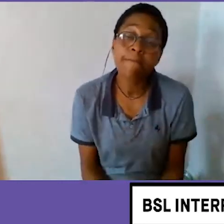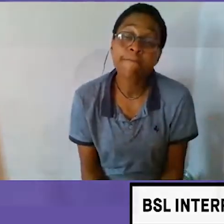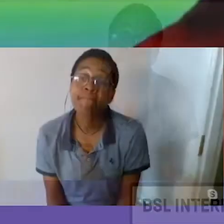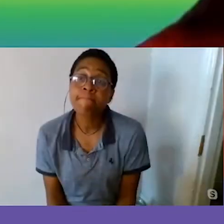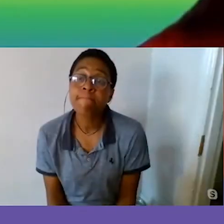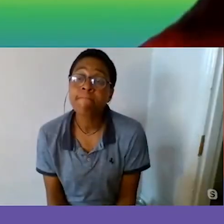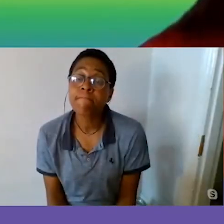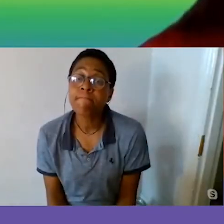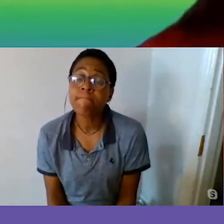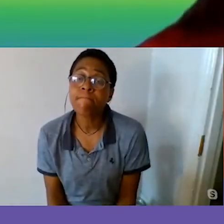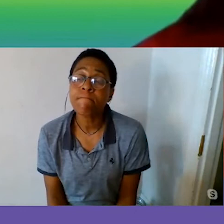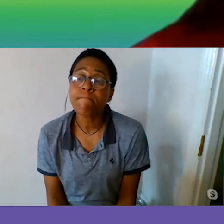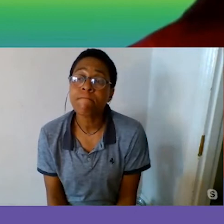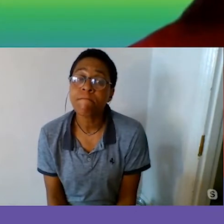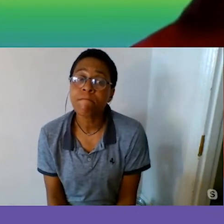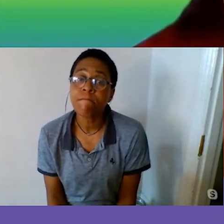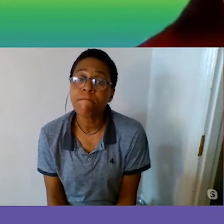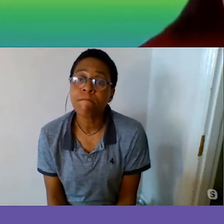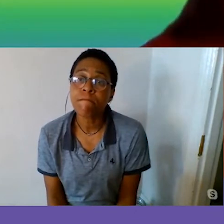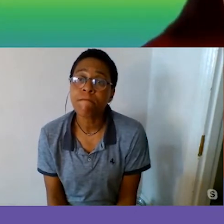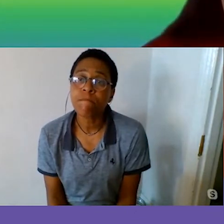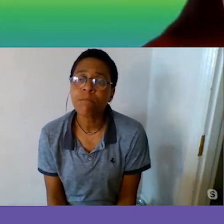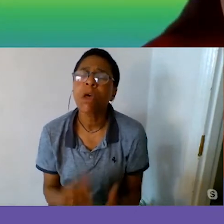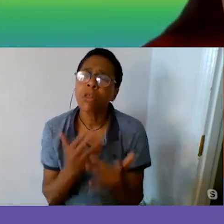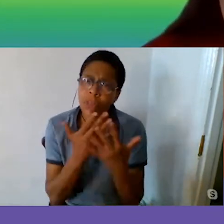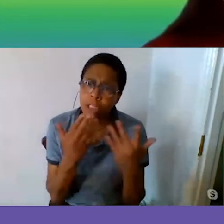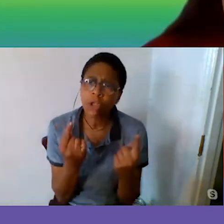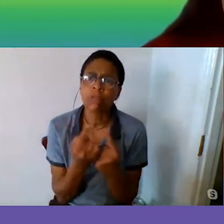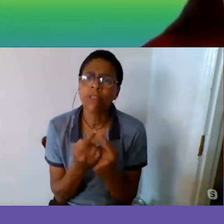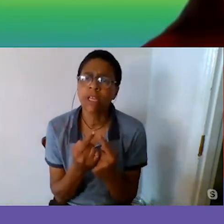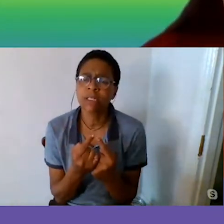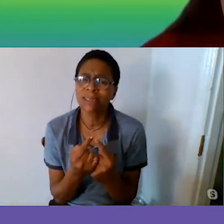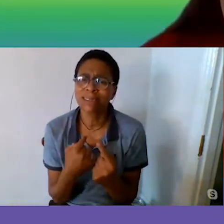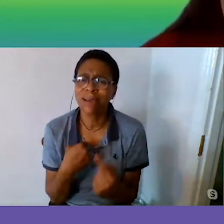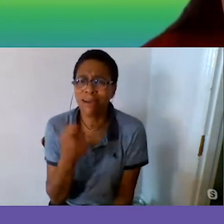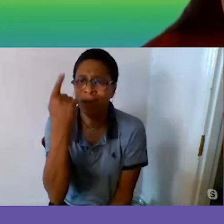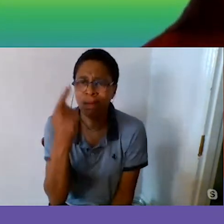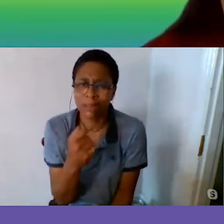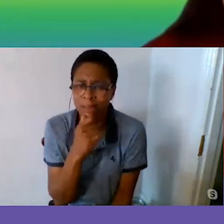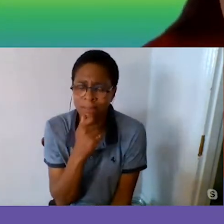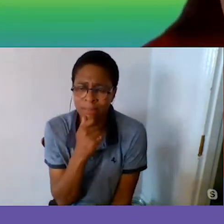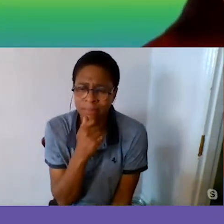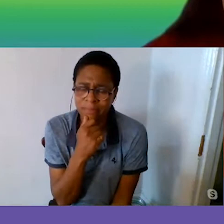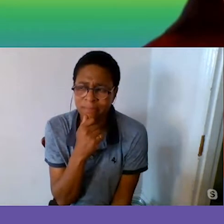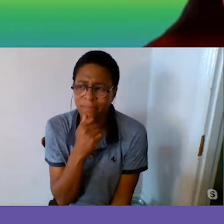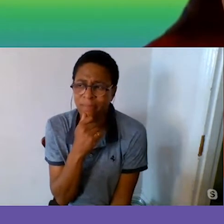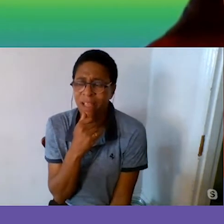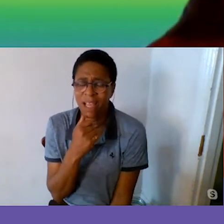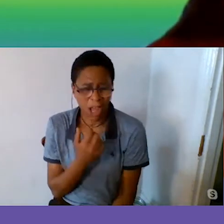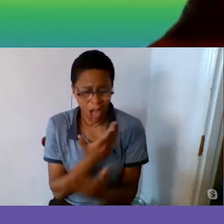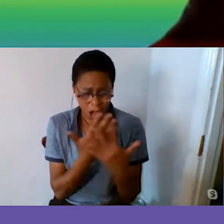I mean, there's lots of pockets of stuff. I think that's what I really realised though, is like even everything I was finding was